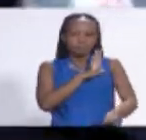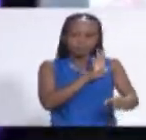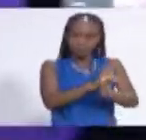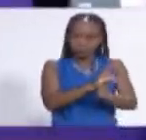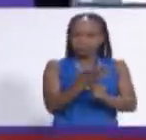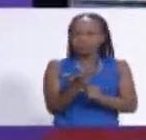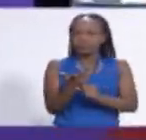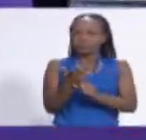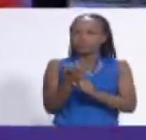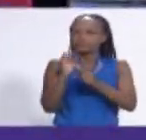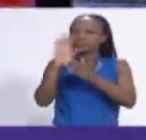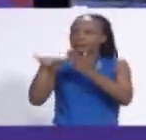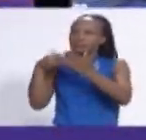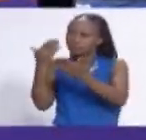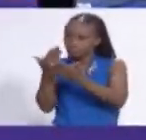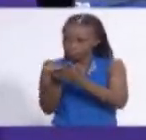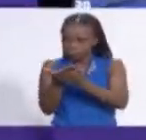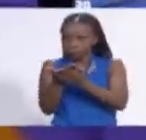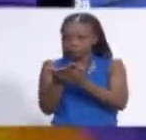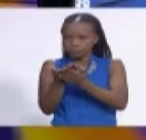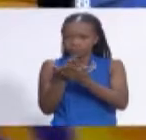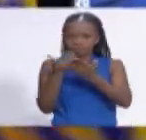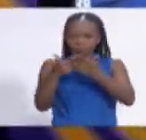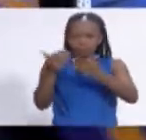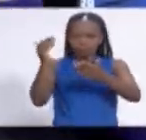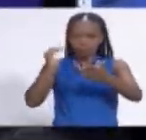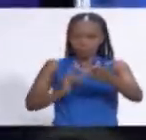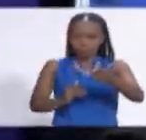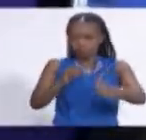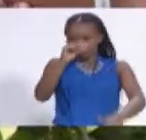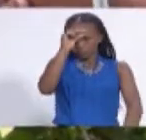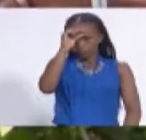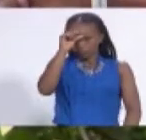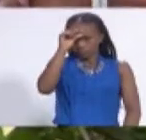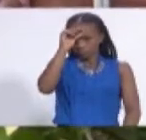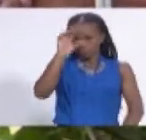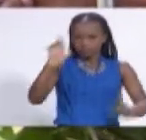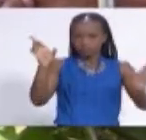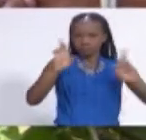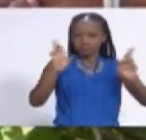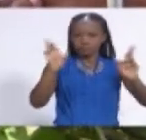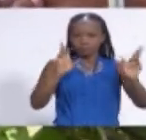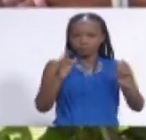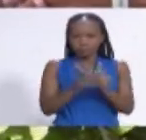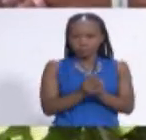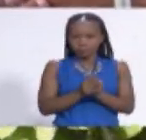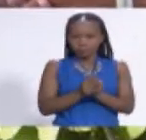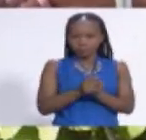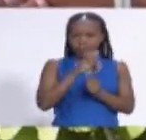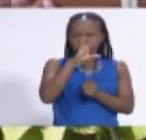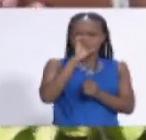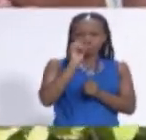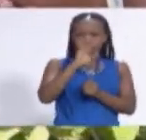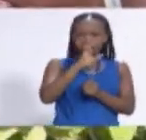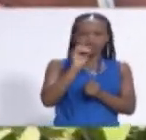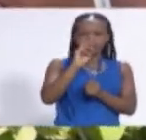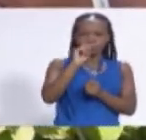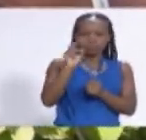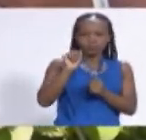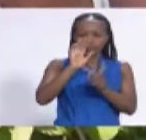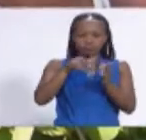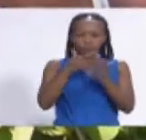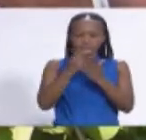monster has finally caught up with us even before the government was ready. Kusikia that corona imefika Kenya, first of all, imeni